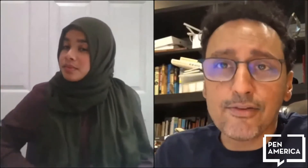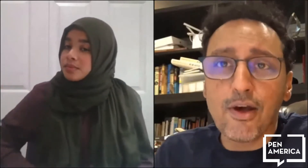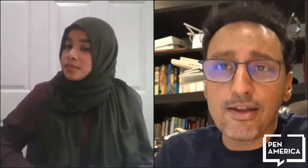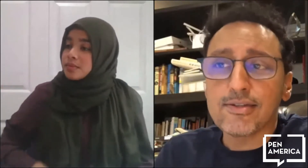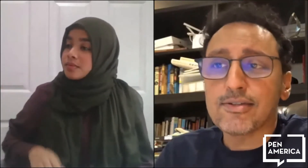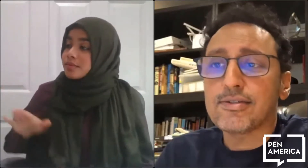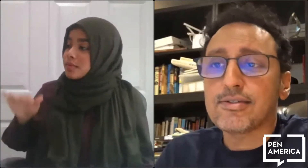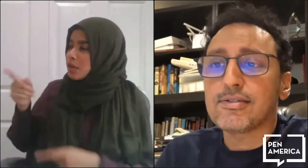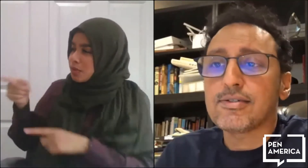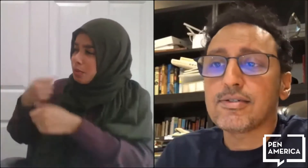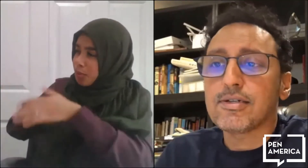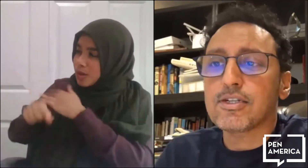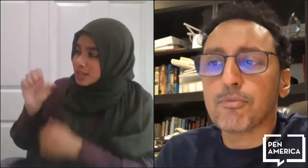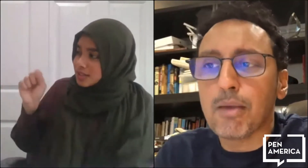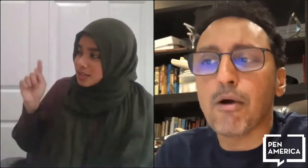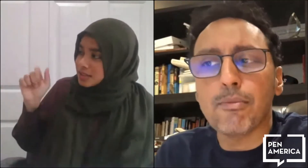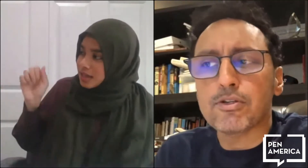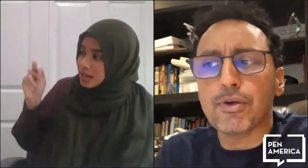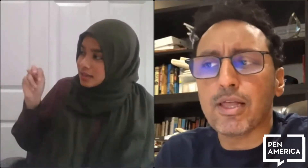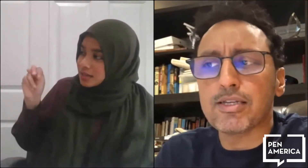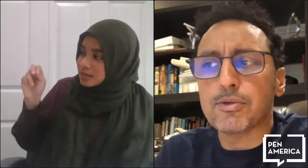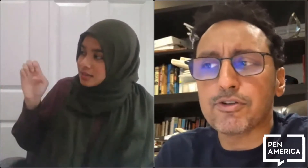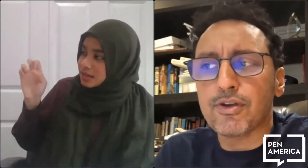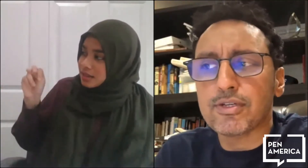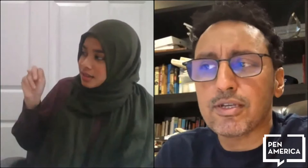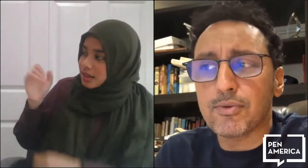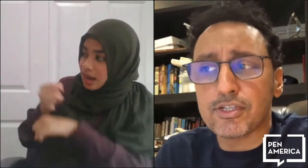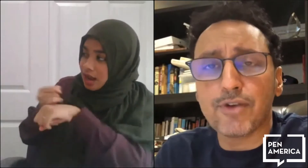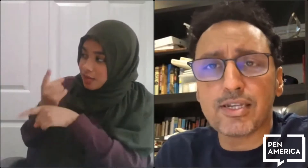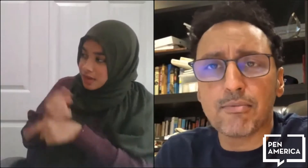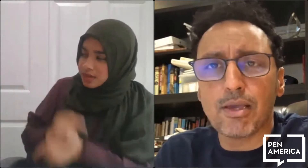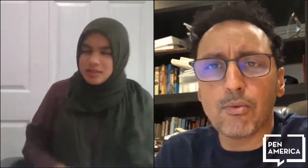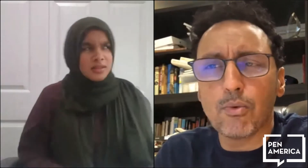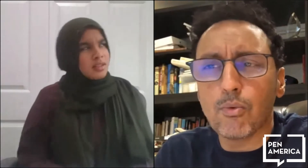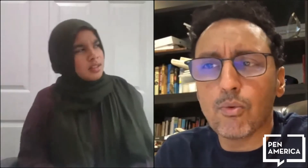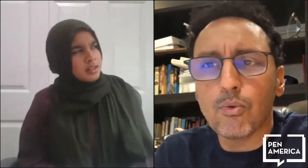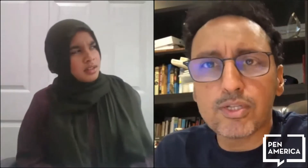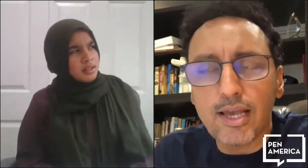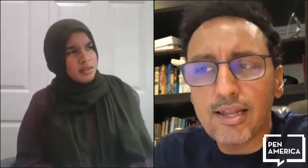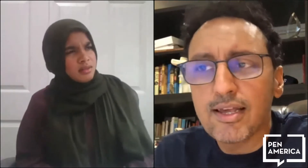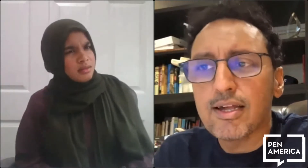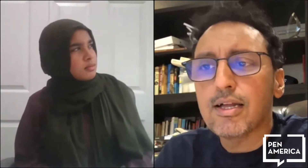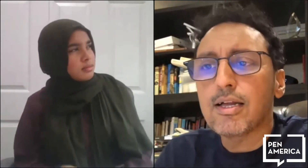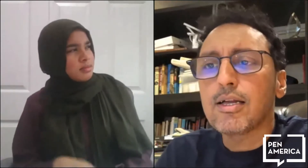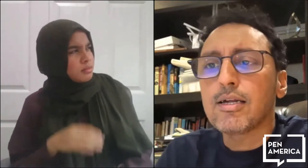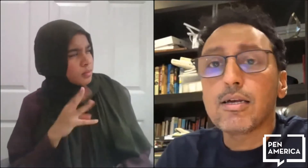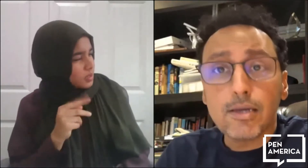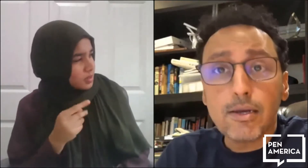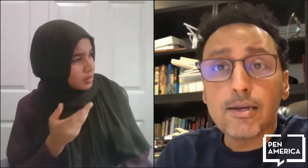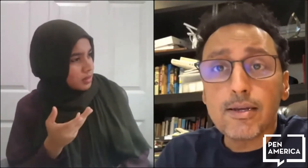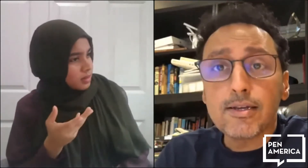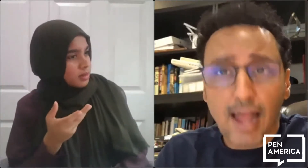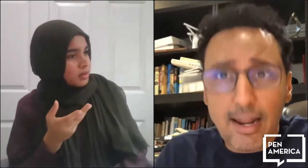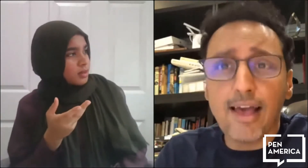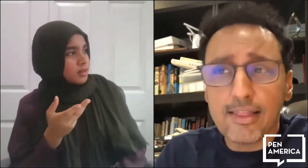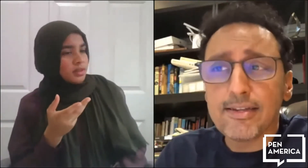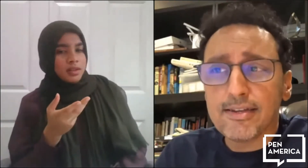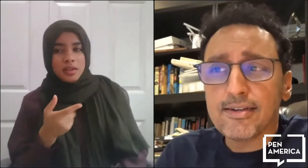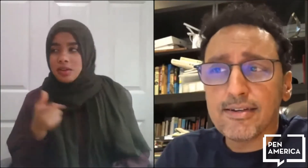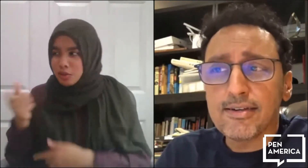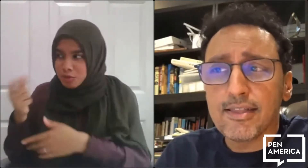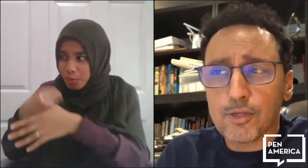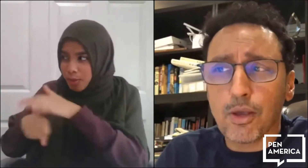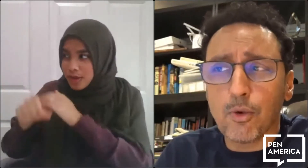Staten Island, right? It took me a moment to realize he was addressing me. What's that? Staten